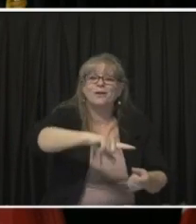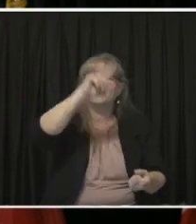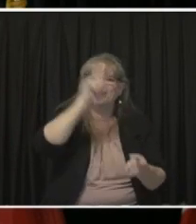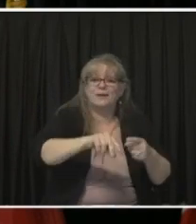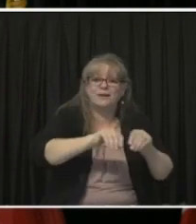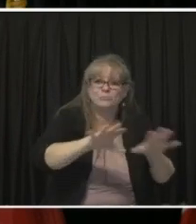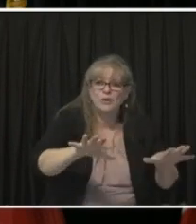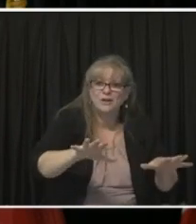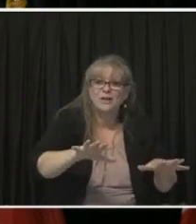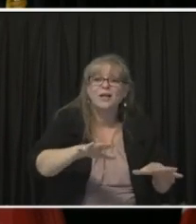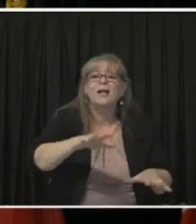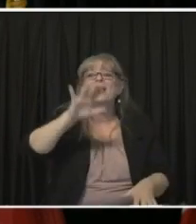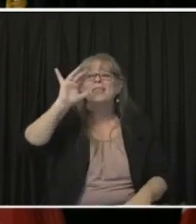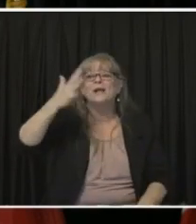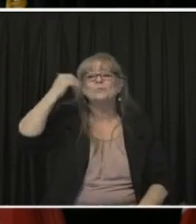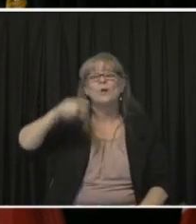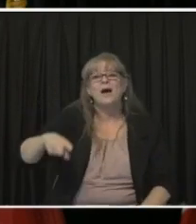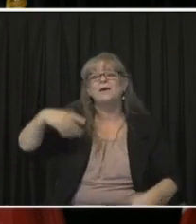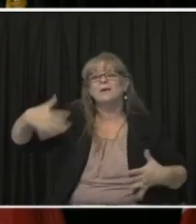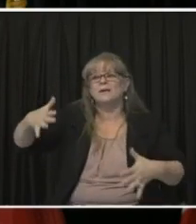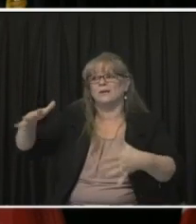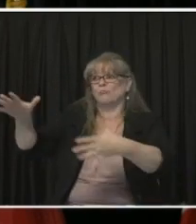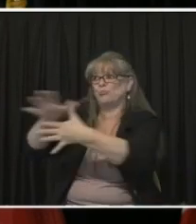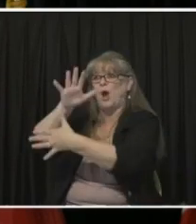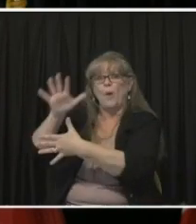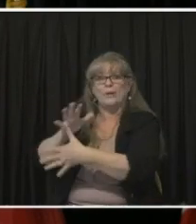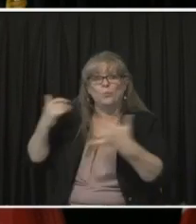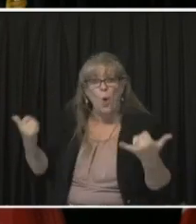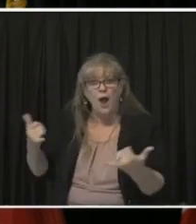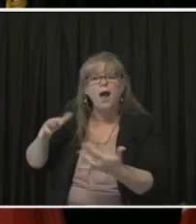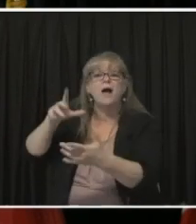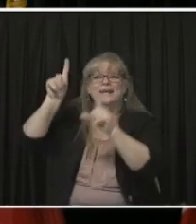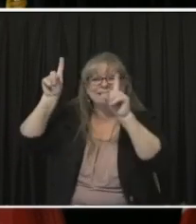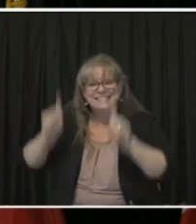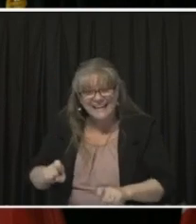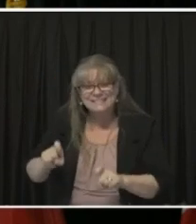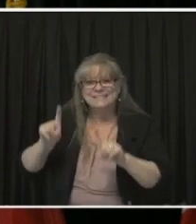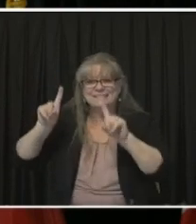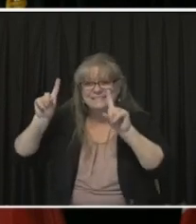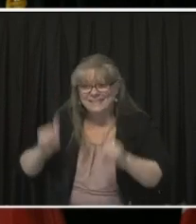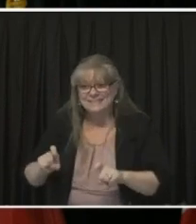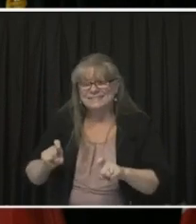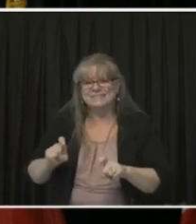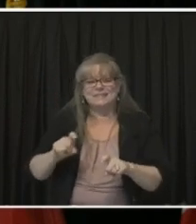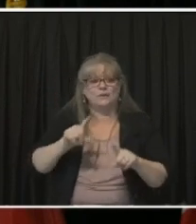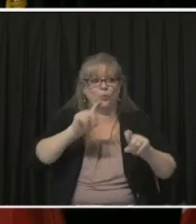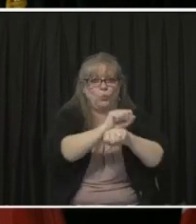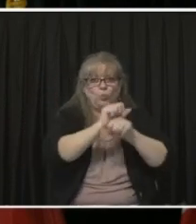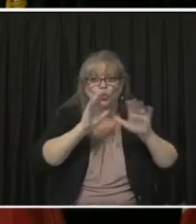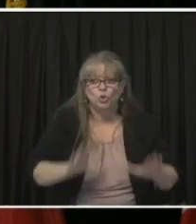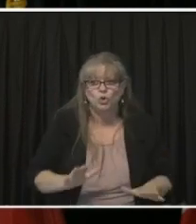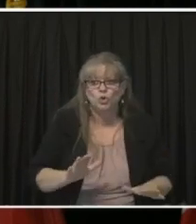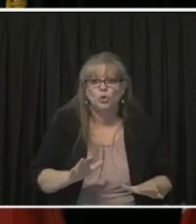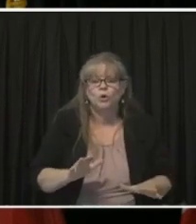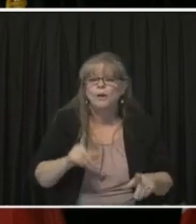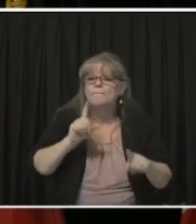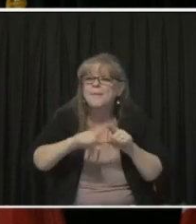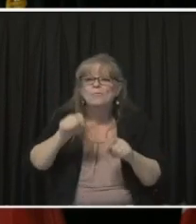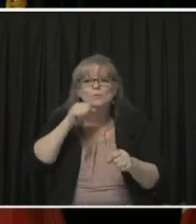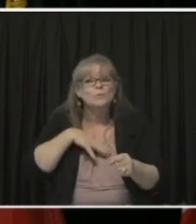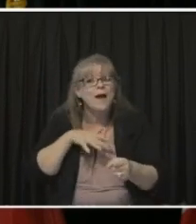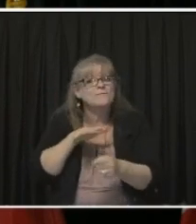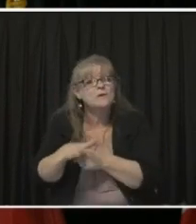for testing now, is testing asymptomatic workers at the facilities. There's still not enough testing to do it the needed, you